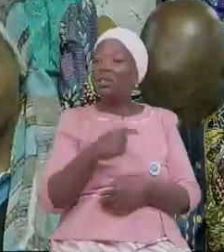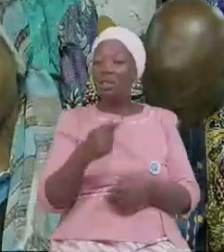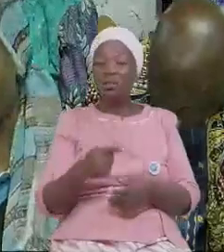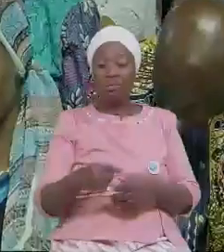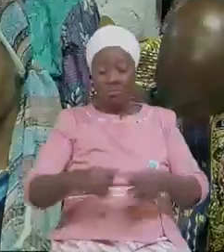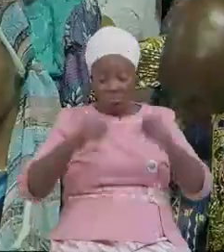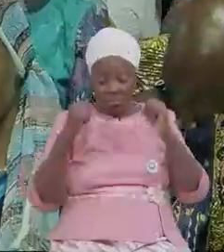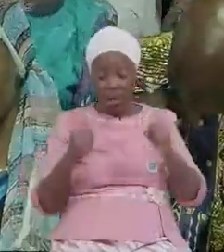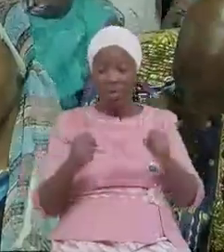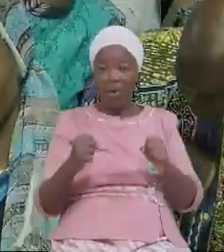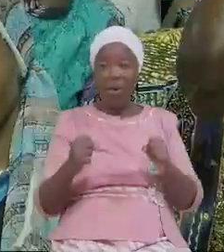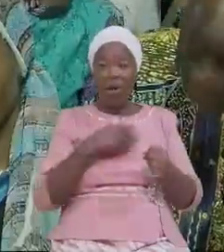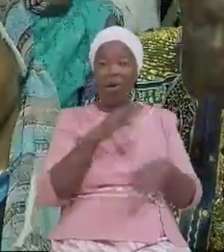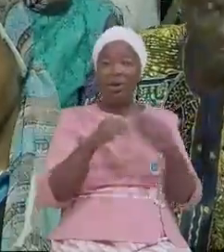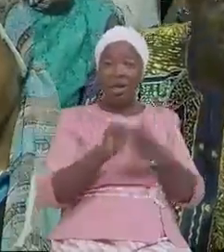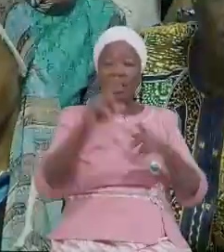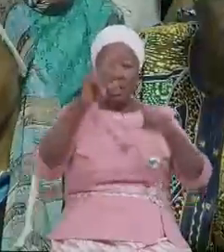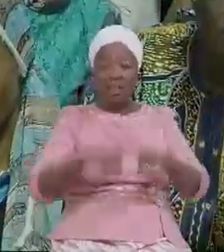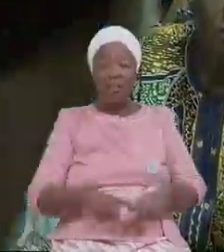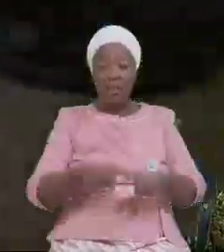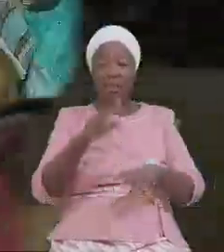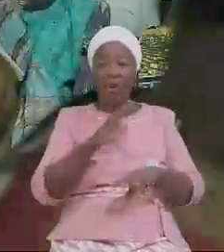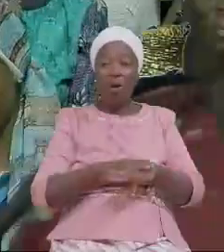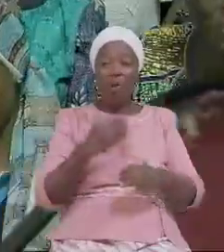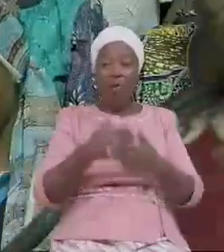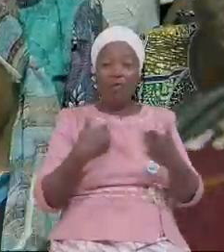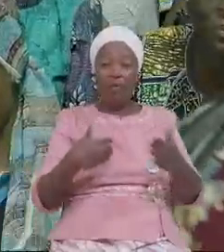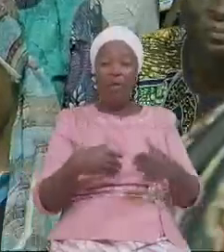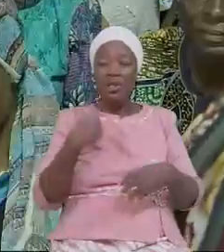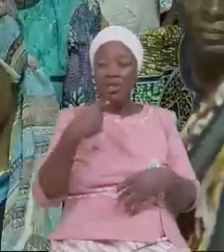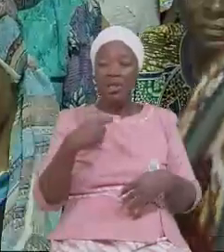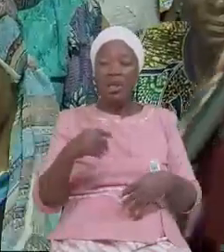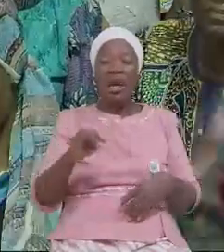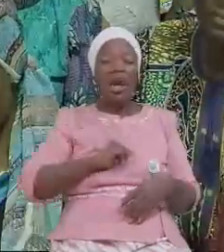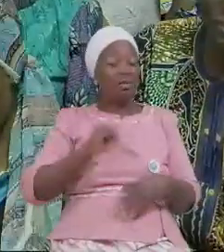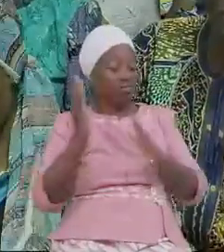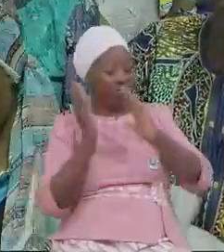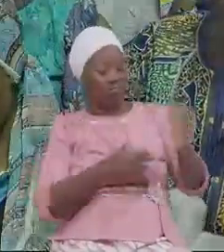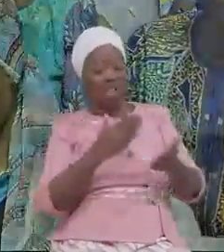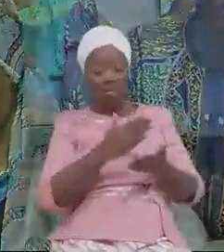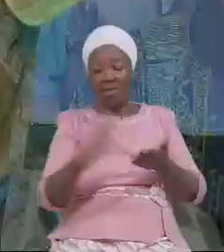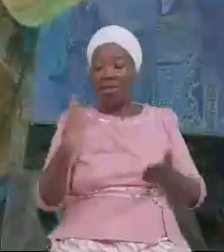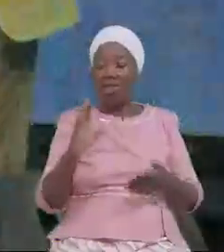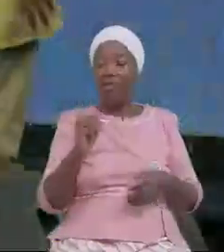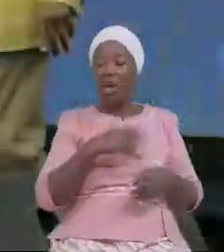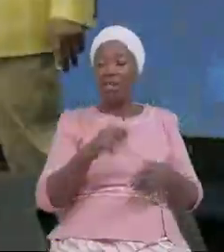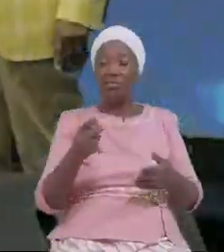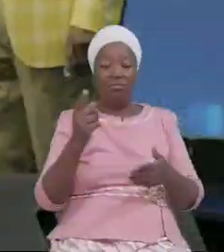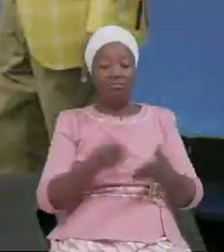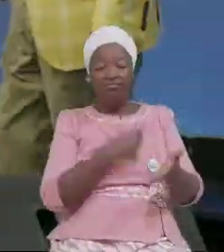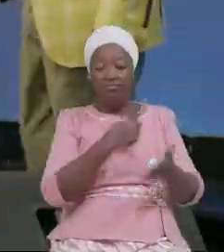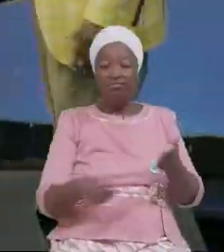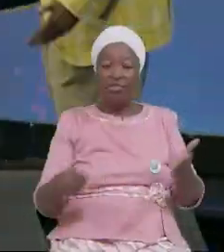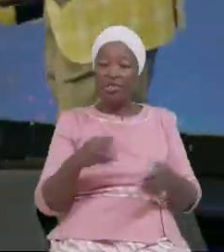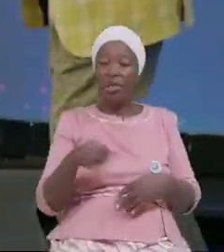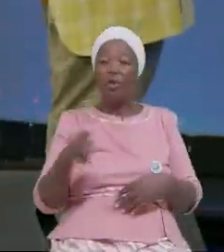depended upon before. He said, I reject them. I cast them off. Other laws